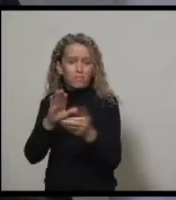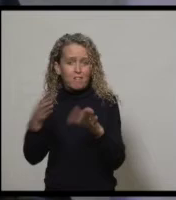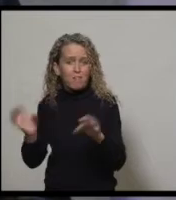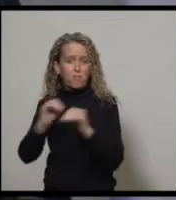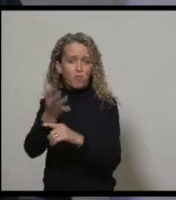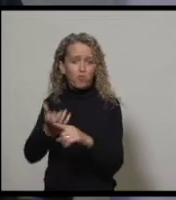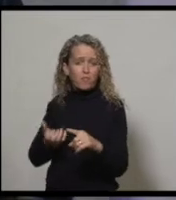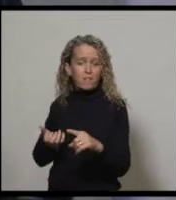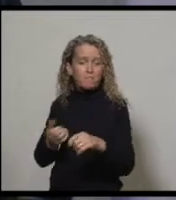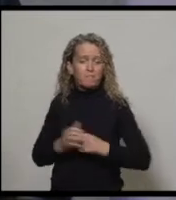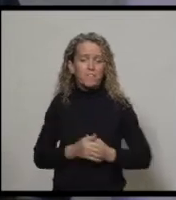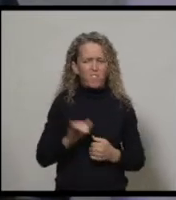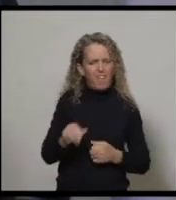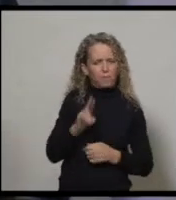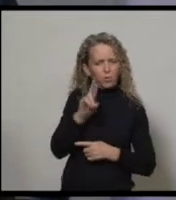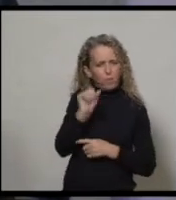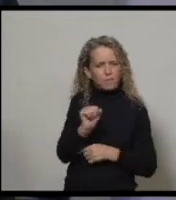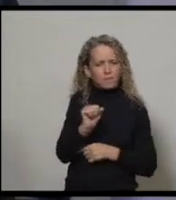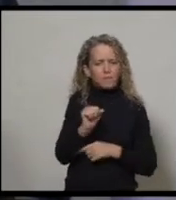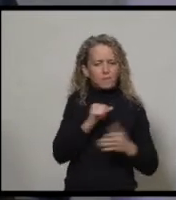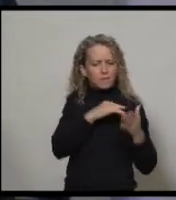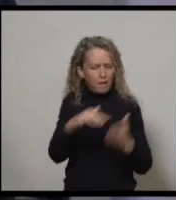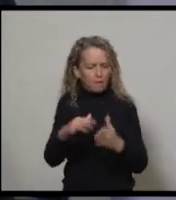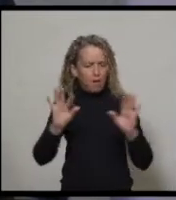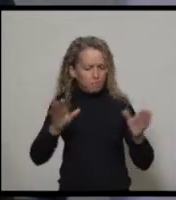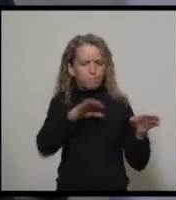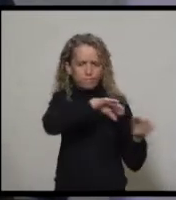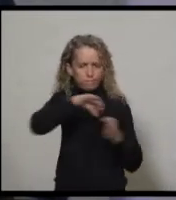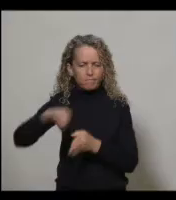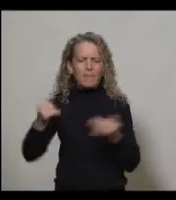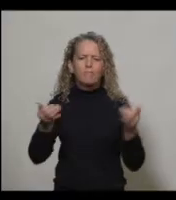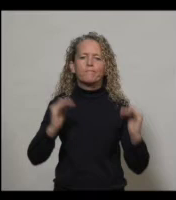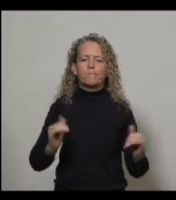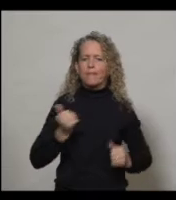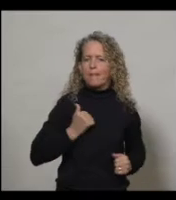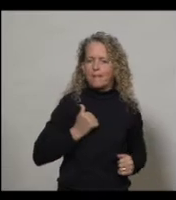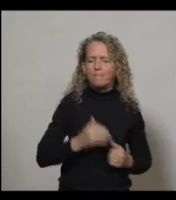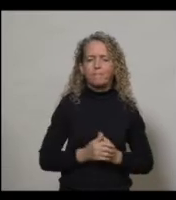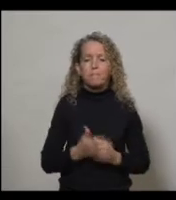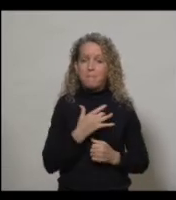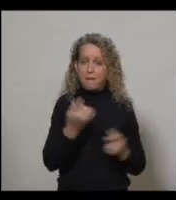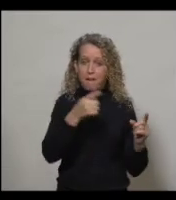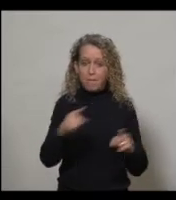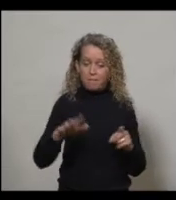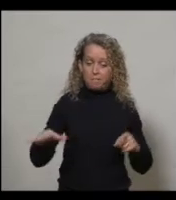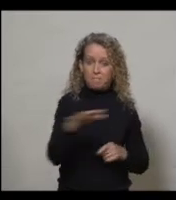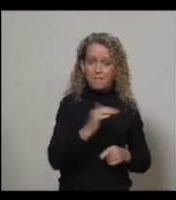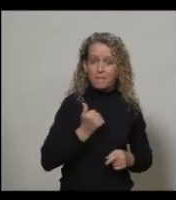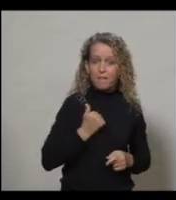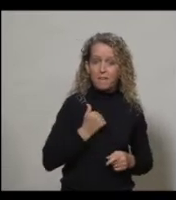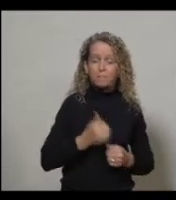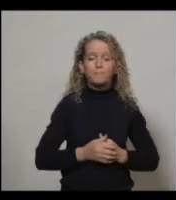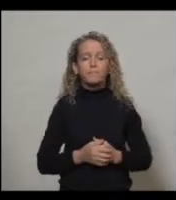So we talked about the US study, so now we're going to talk about the Canadian stats. So how common is it in Canada? So when we looked at this,